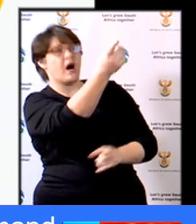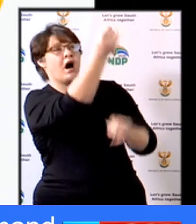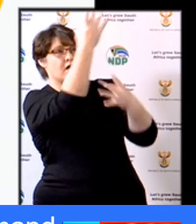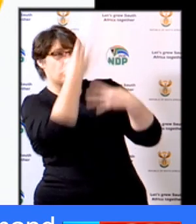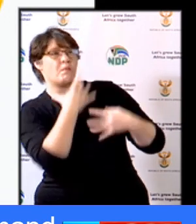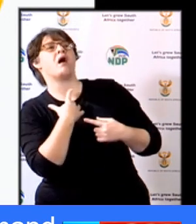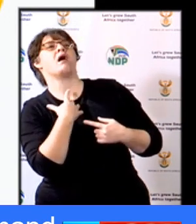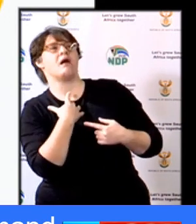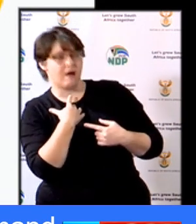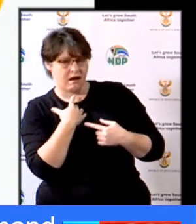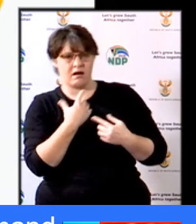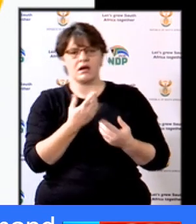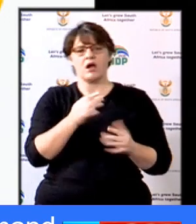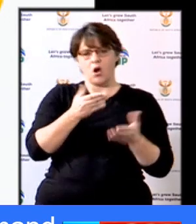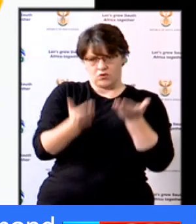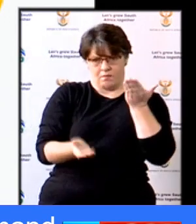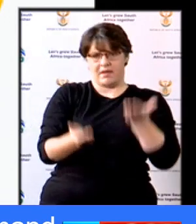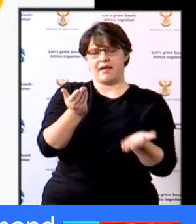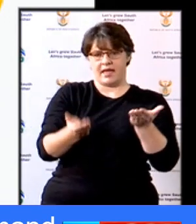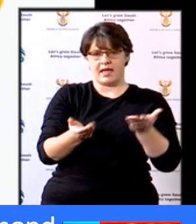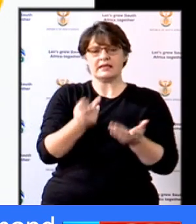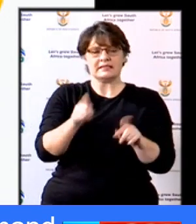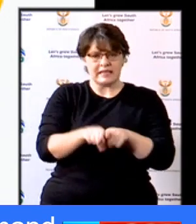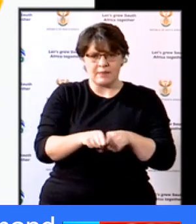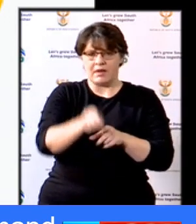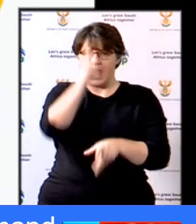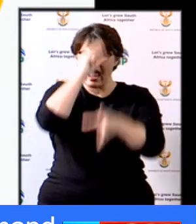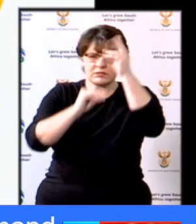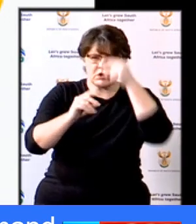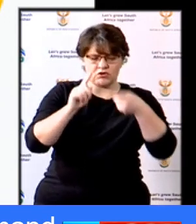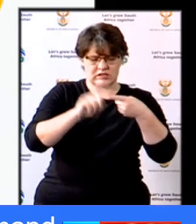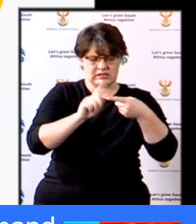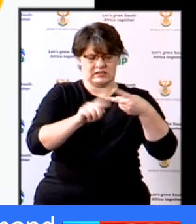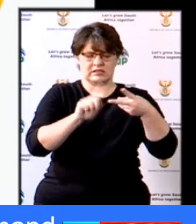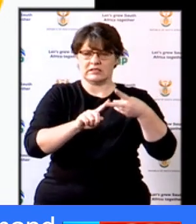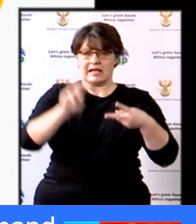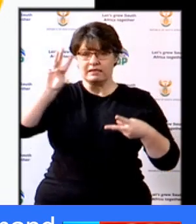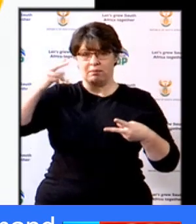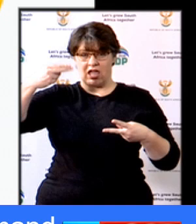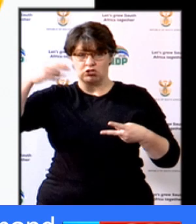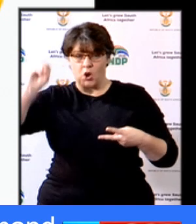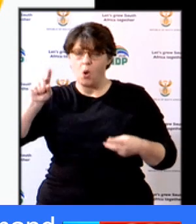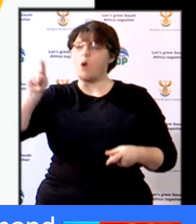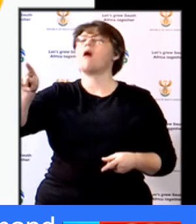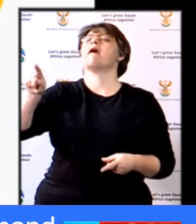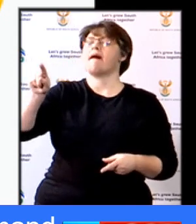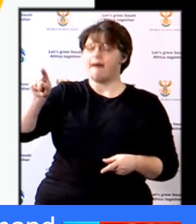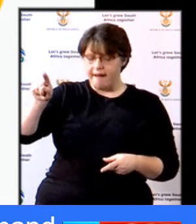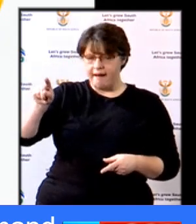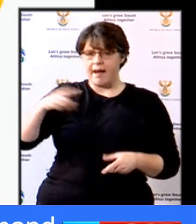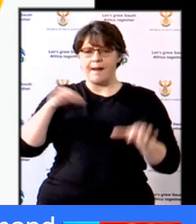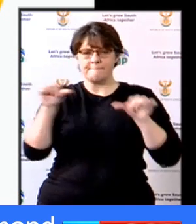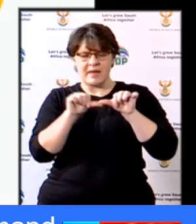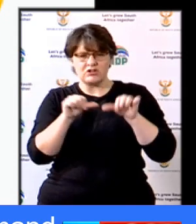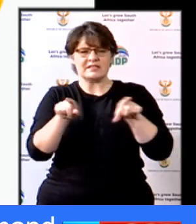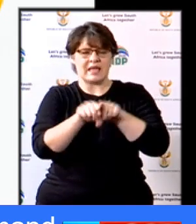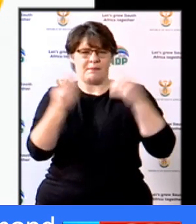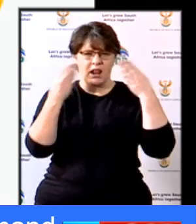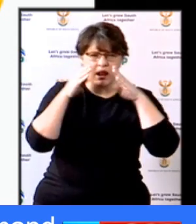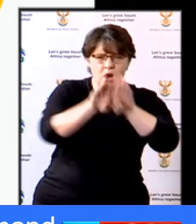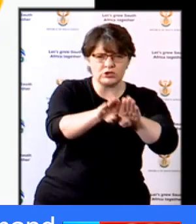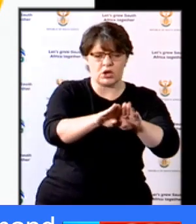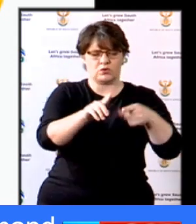These experiences and the WHO confirm the effectiveness of measures such as the